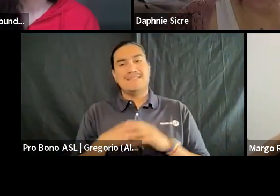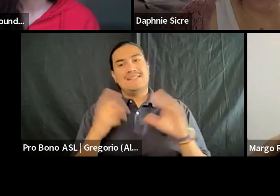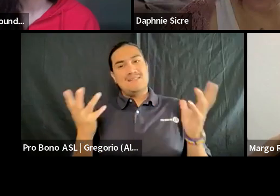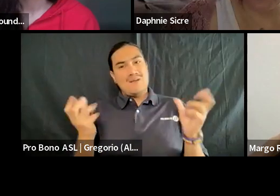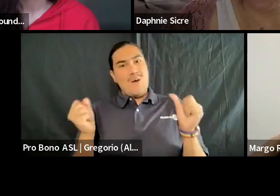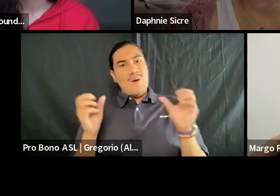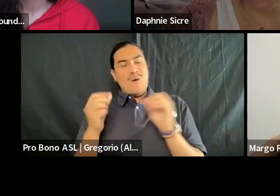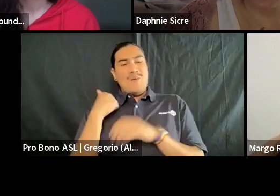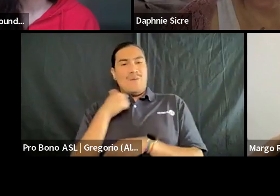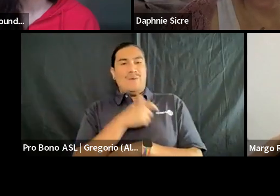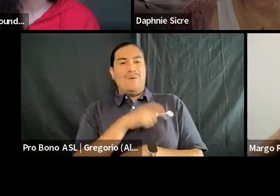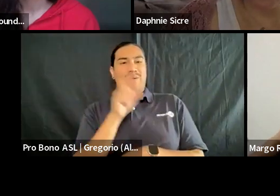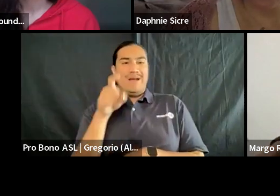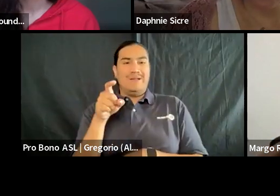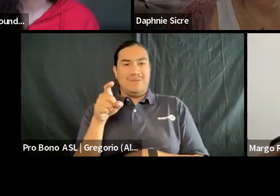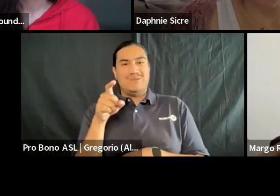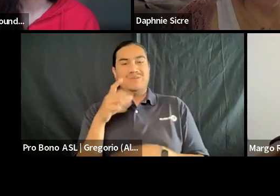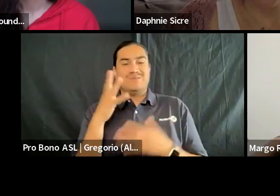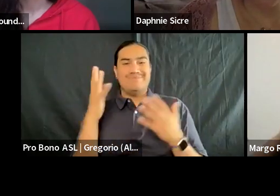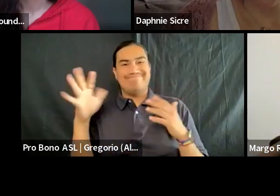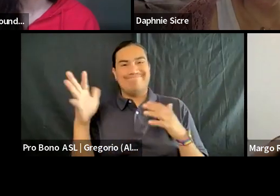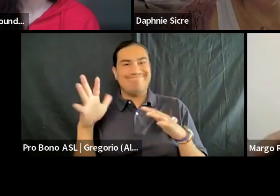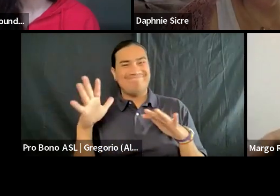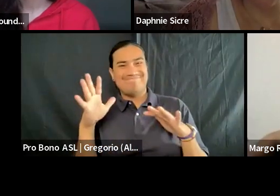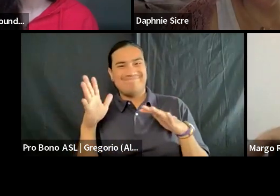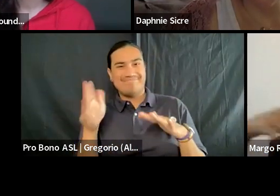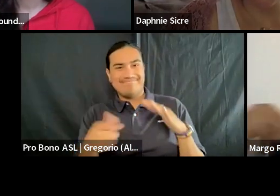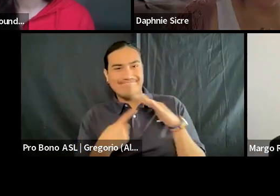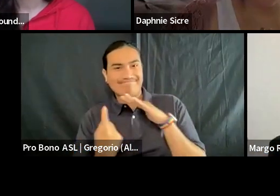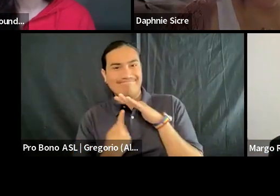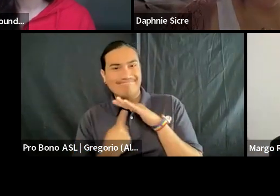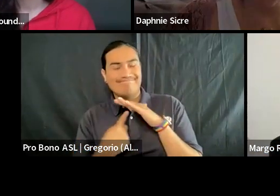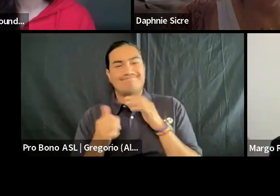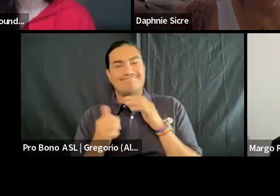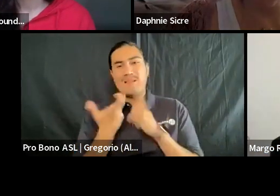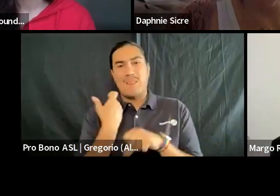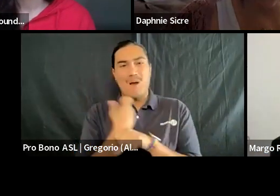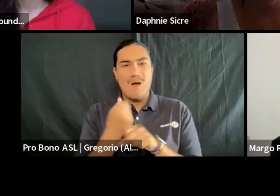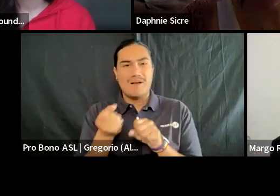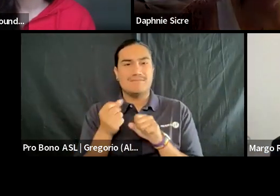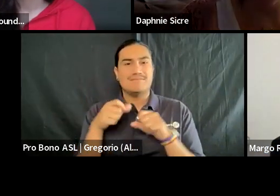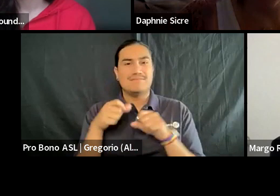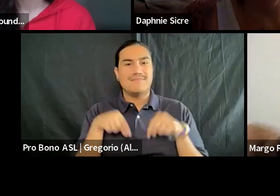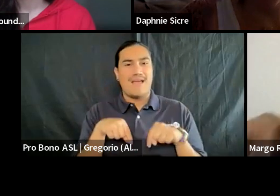so we had to get into kind of a lockdown, you know, shut the windows and everything.